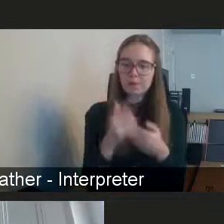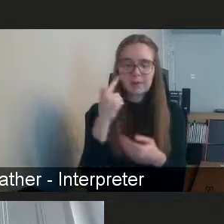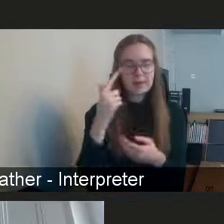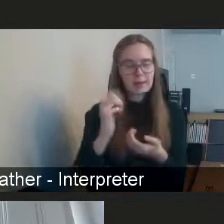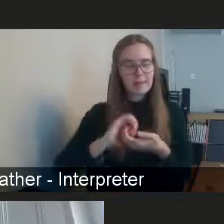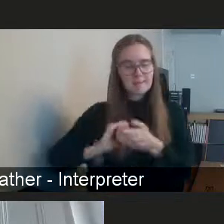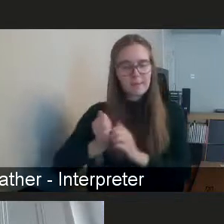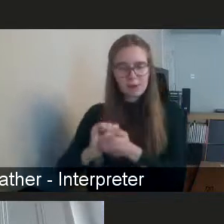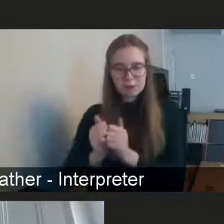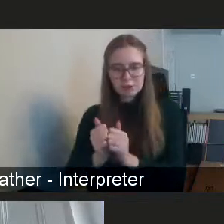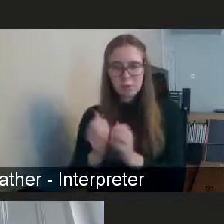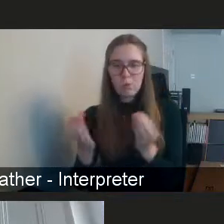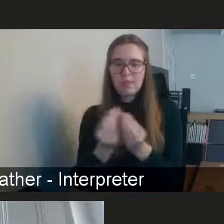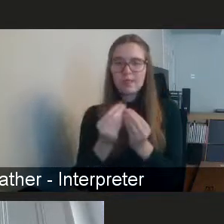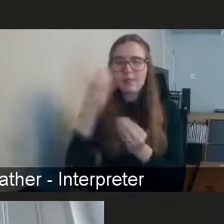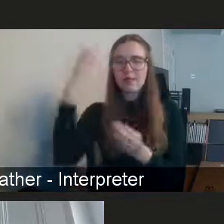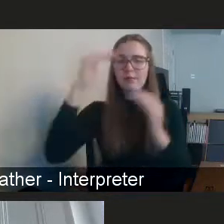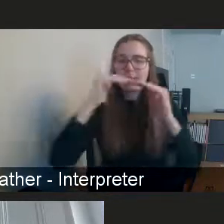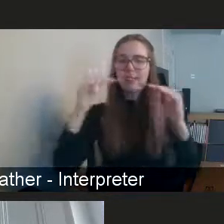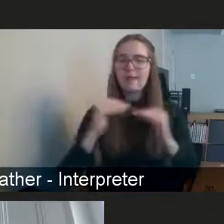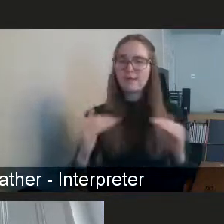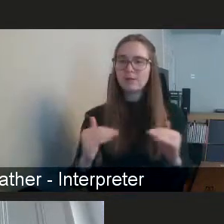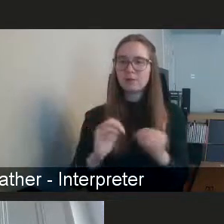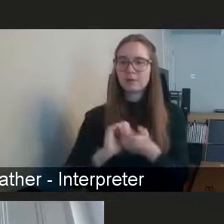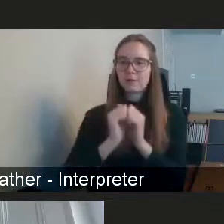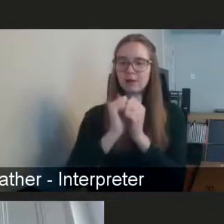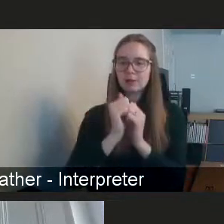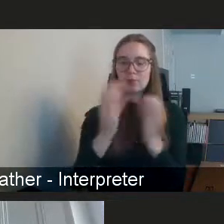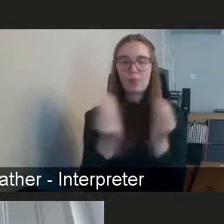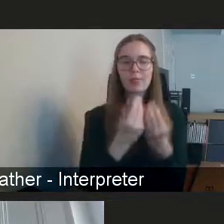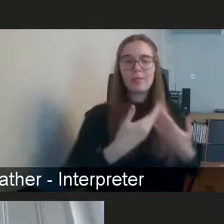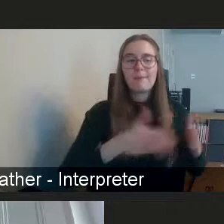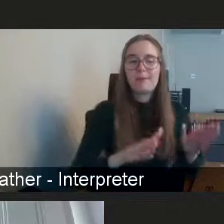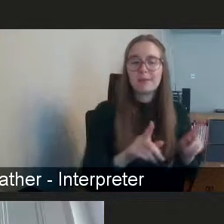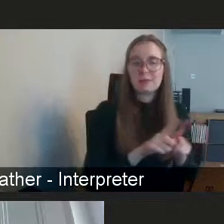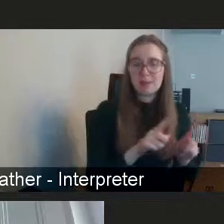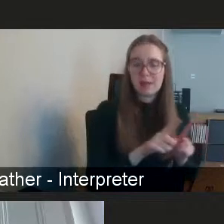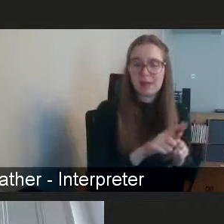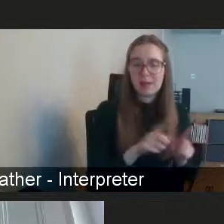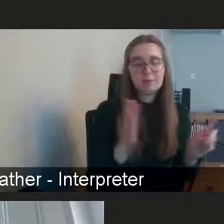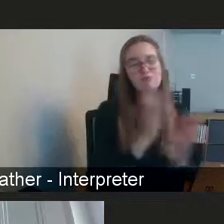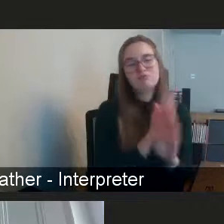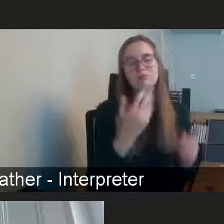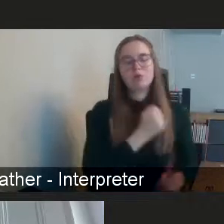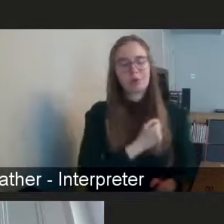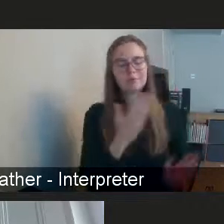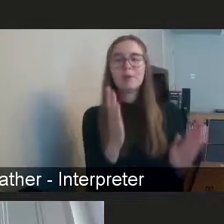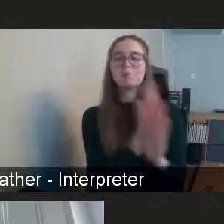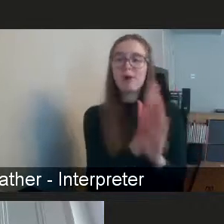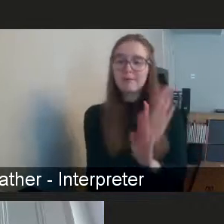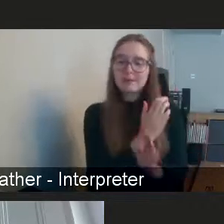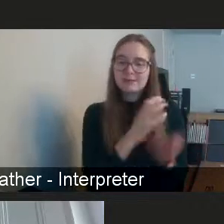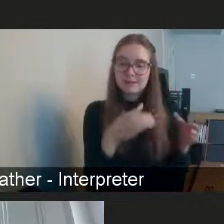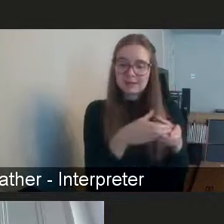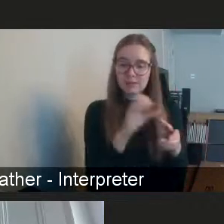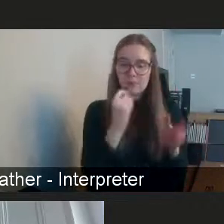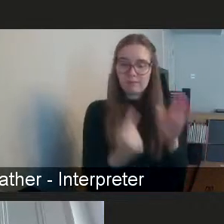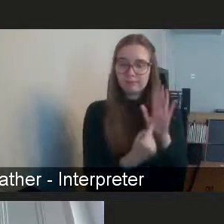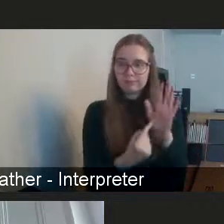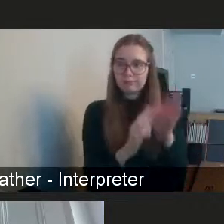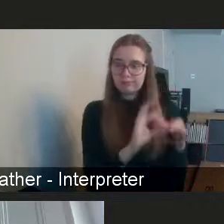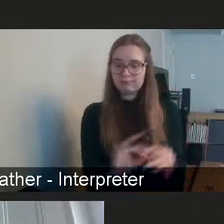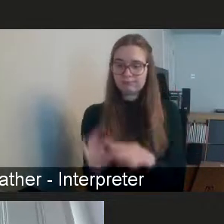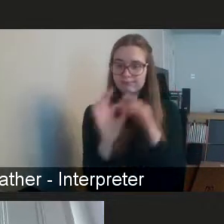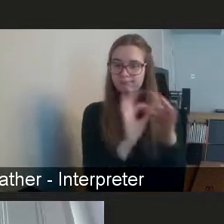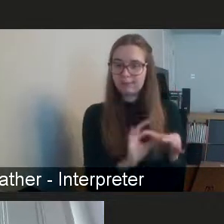of government, as well as, you know, as well as the public, as well as the private sector, will be absolutely key in that. But I think that's